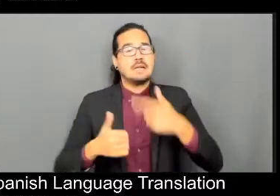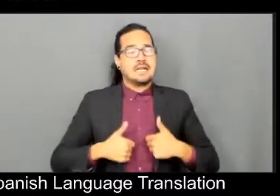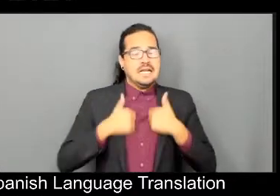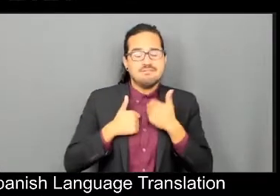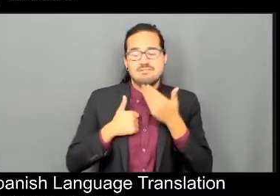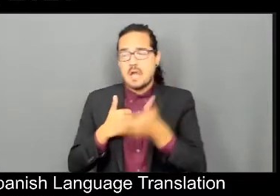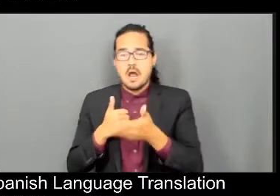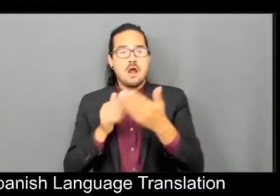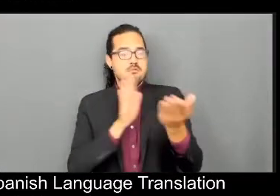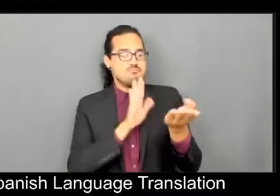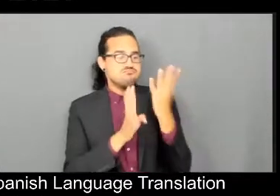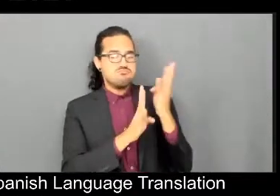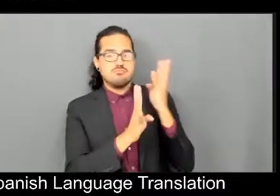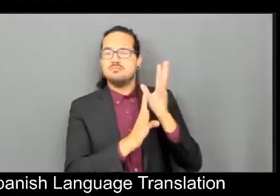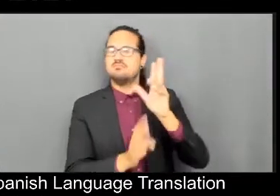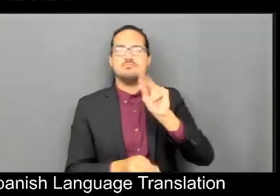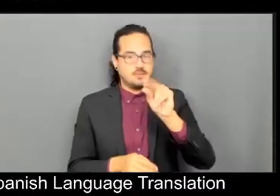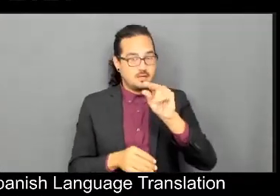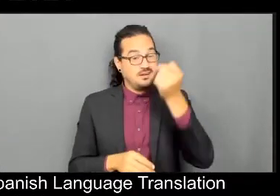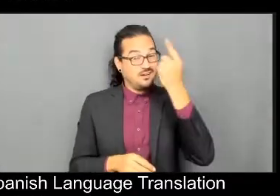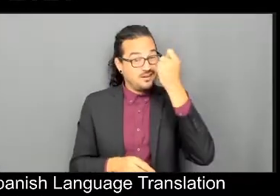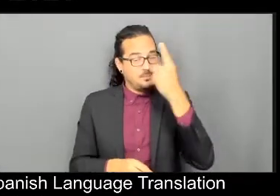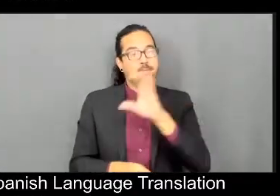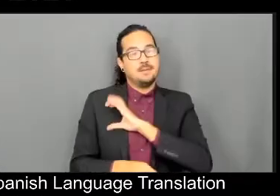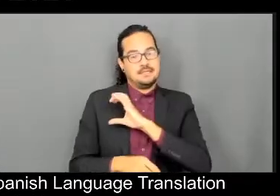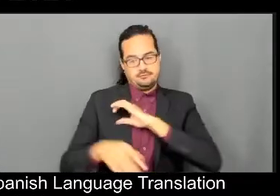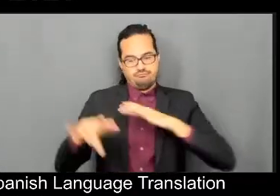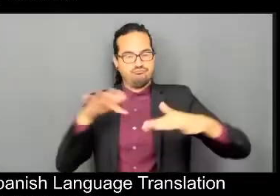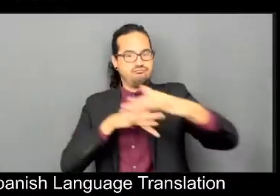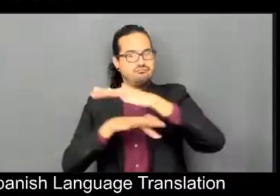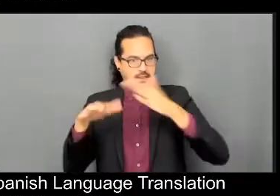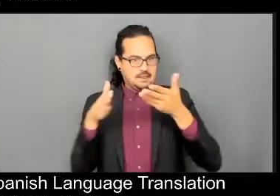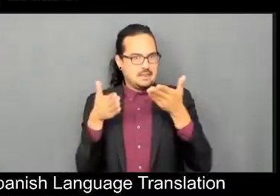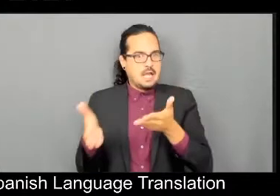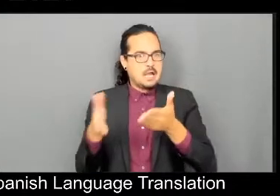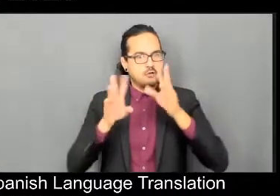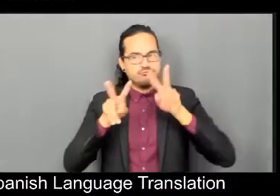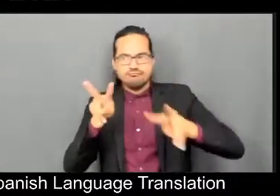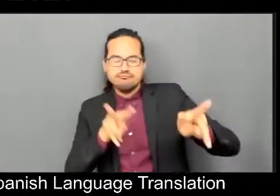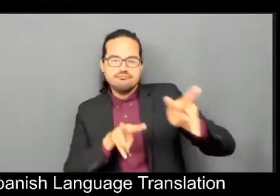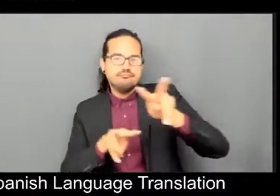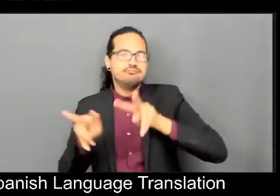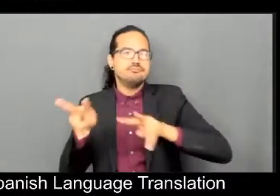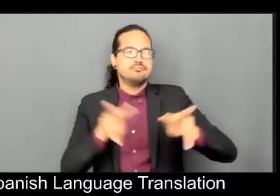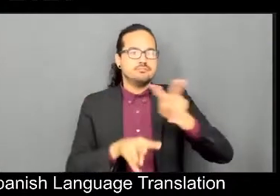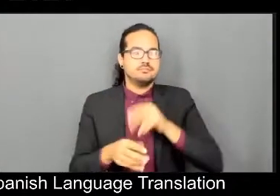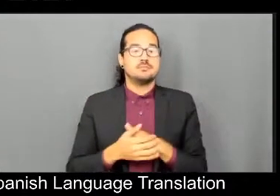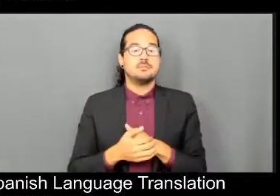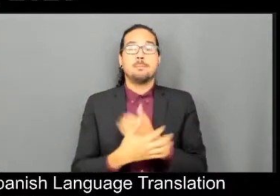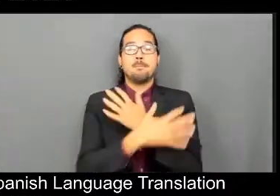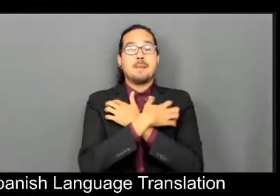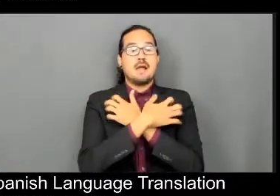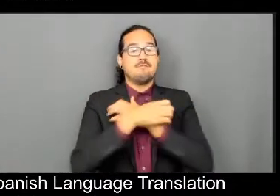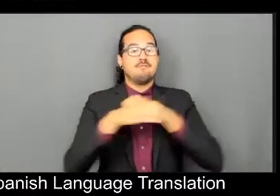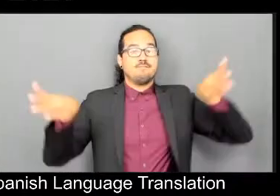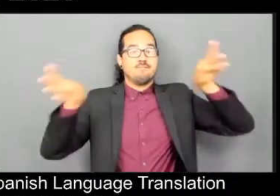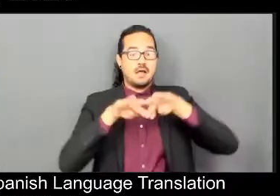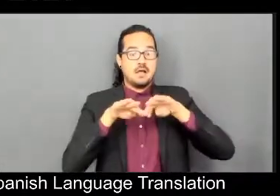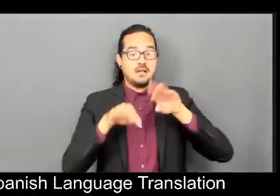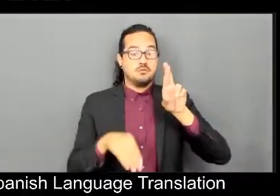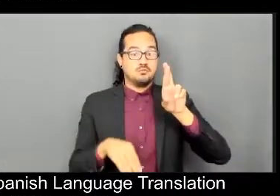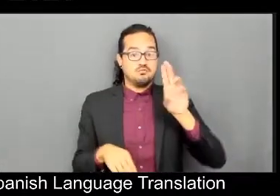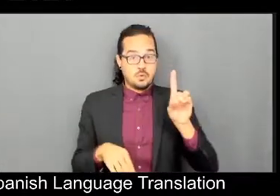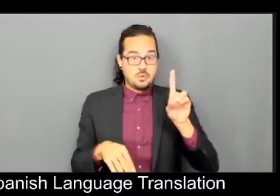Valley road closure. So again, to reiterate, Alima proper is no longer under a